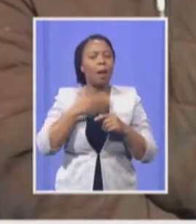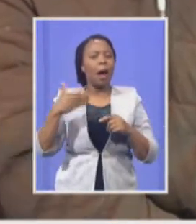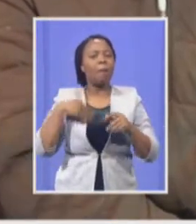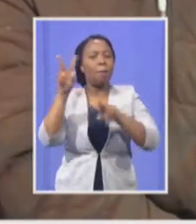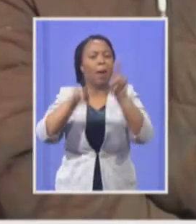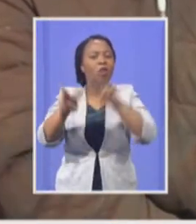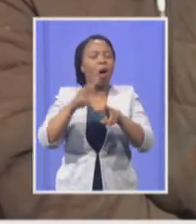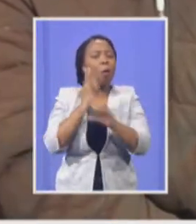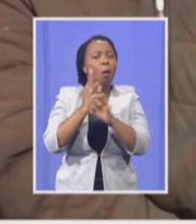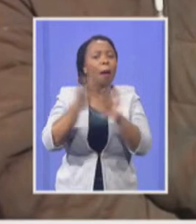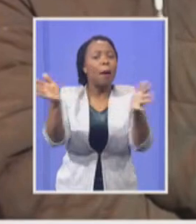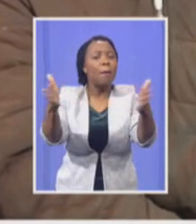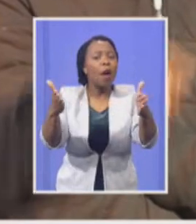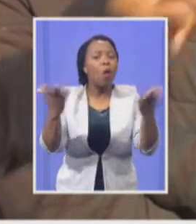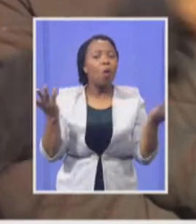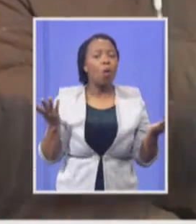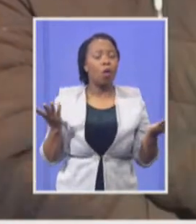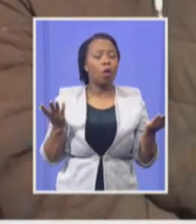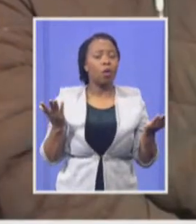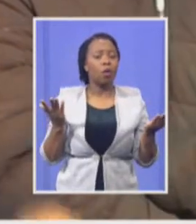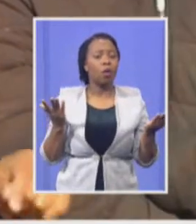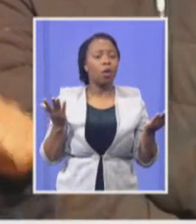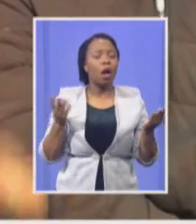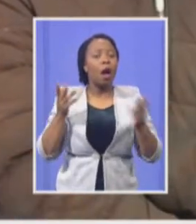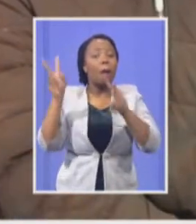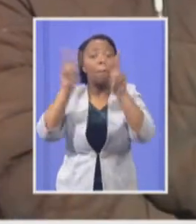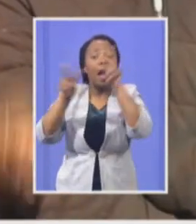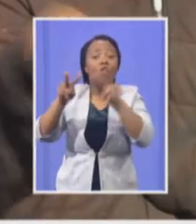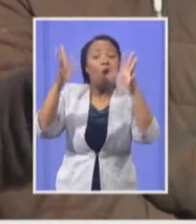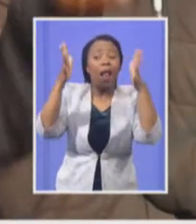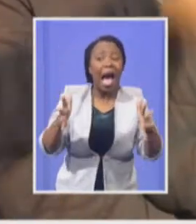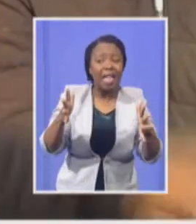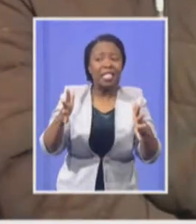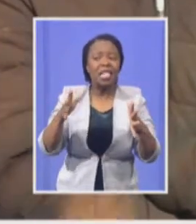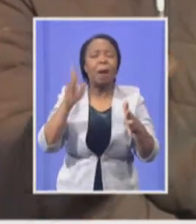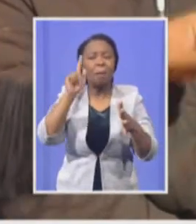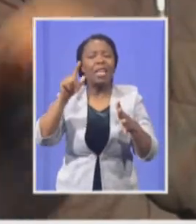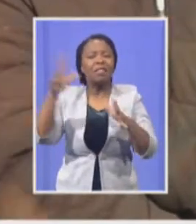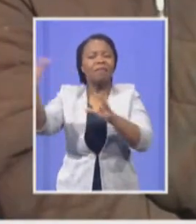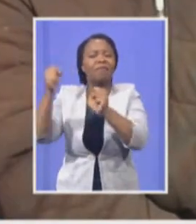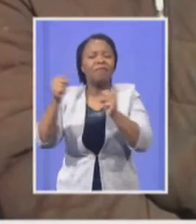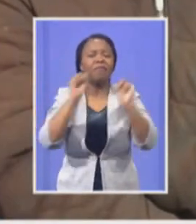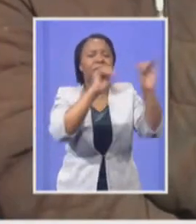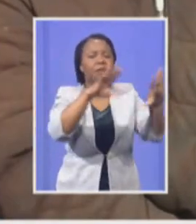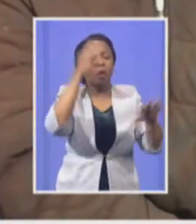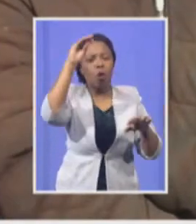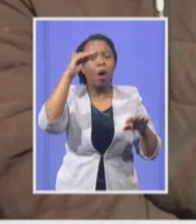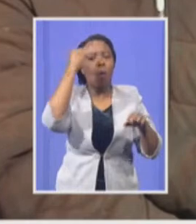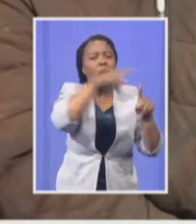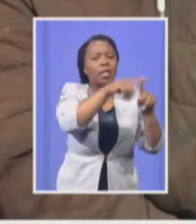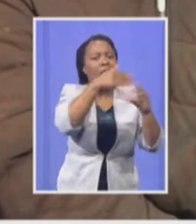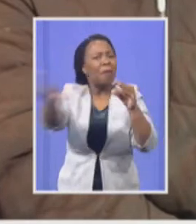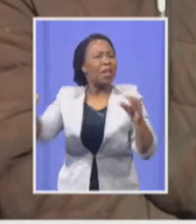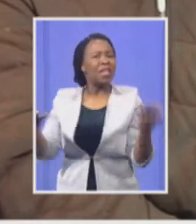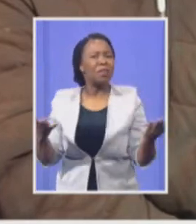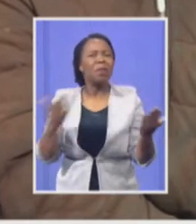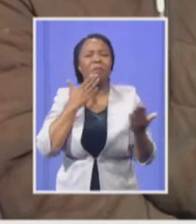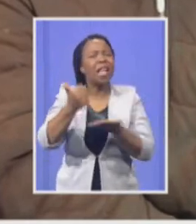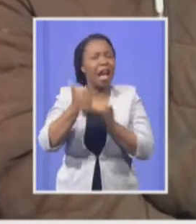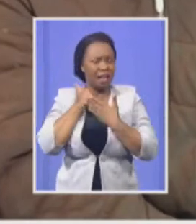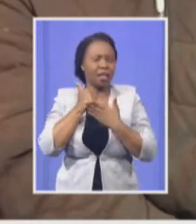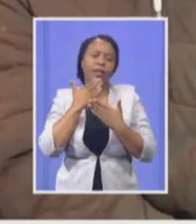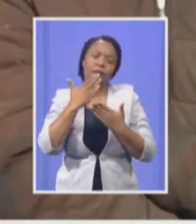they are not there. I'm a patroller, Zibo Melabahan, Samadabaka in the police station, Baba keep. Benkalugu to Sizzle up near